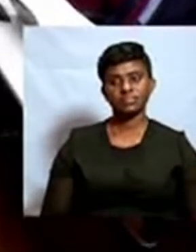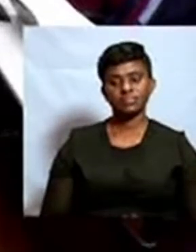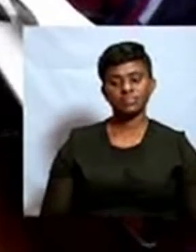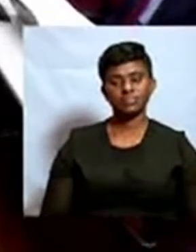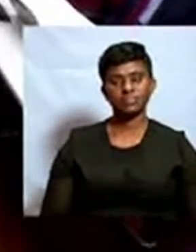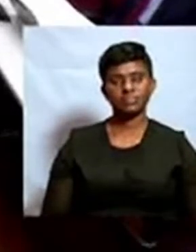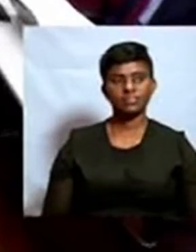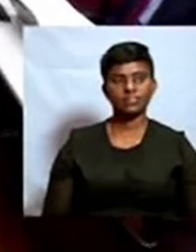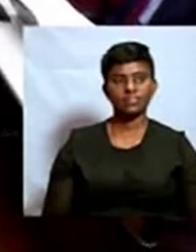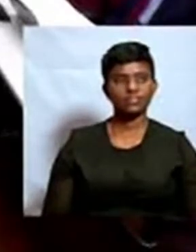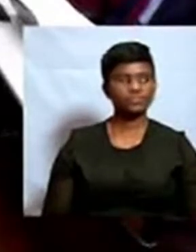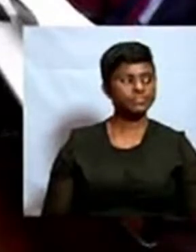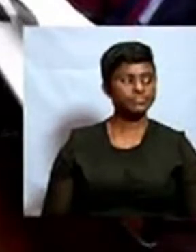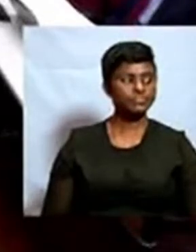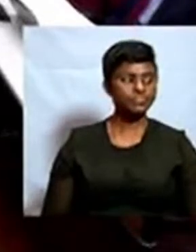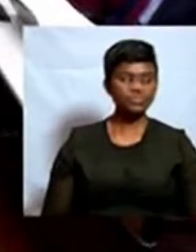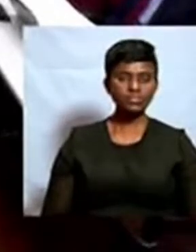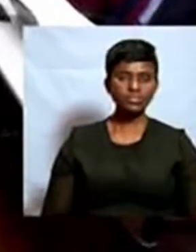to allow the